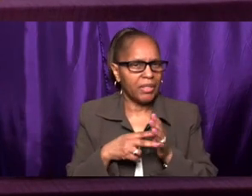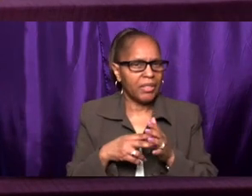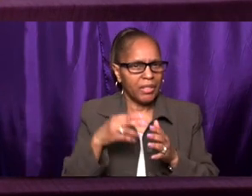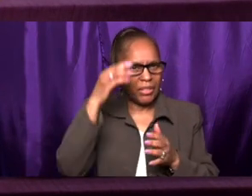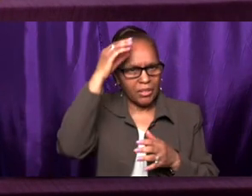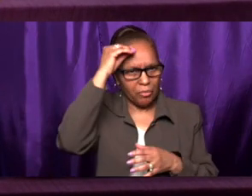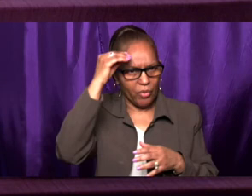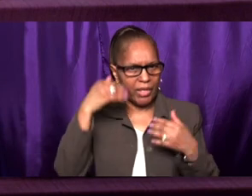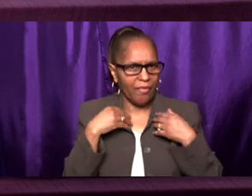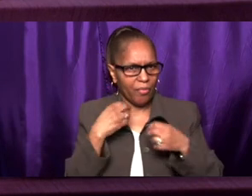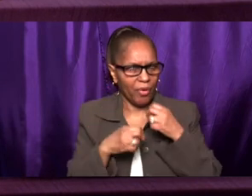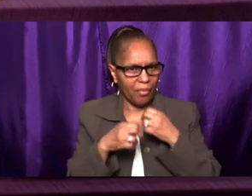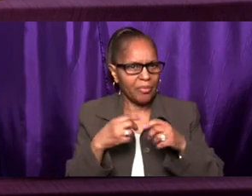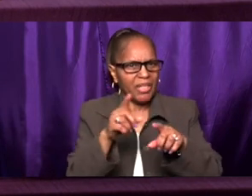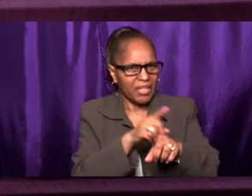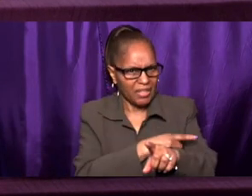Yes.